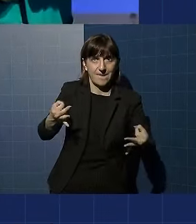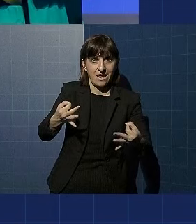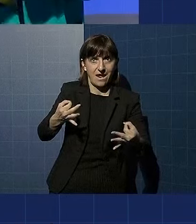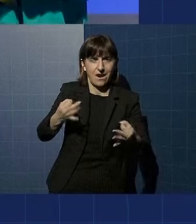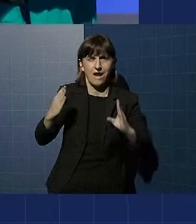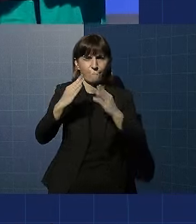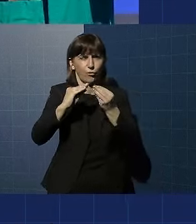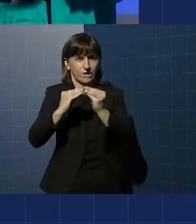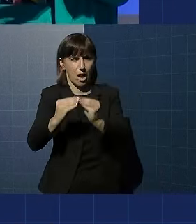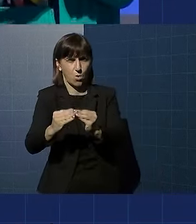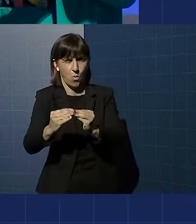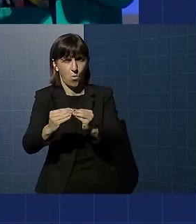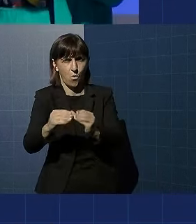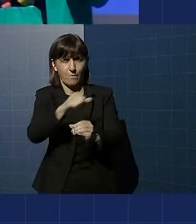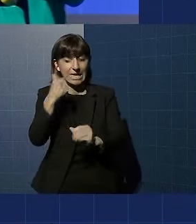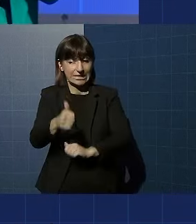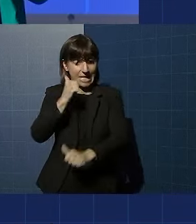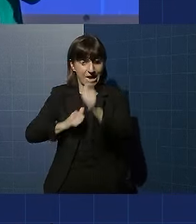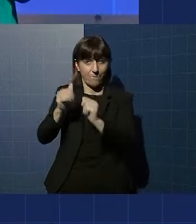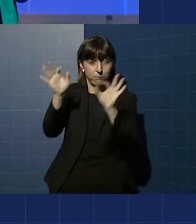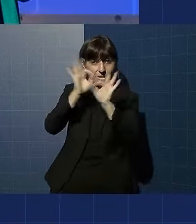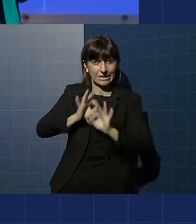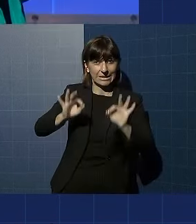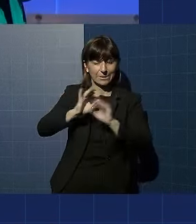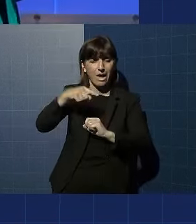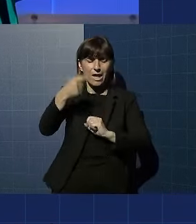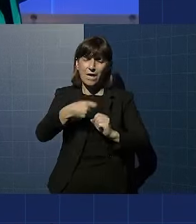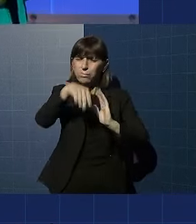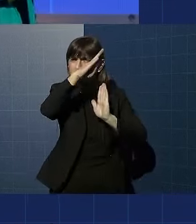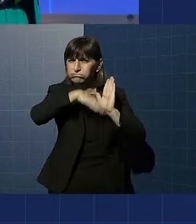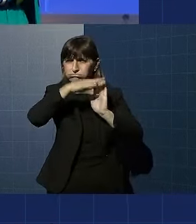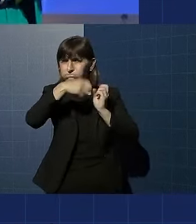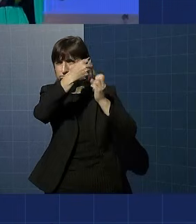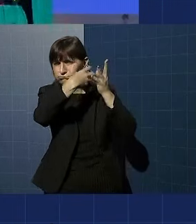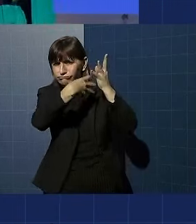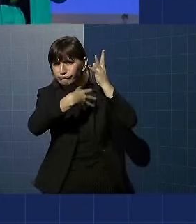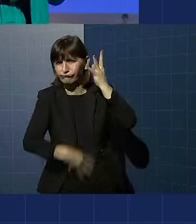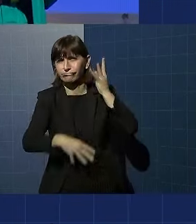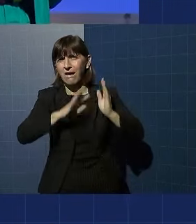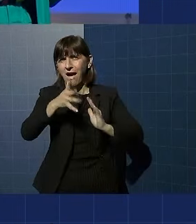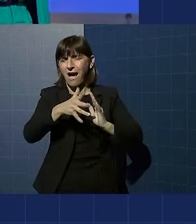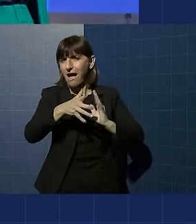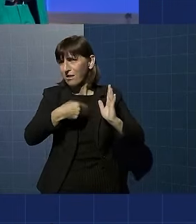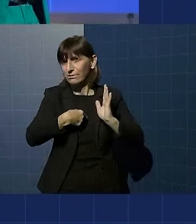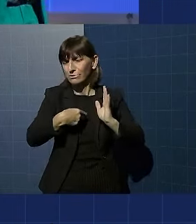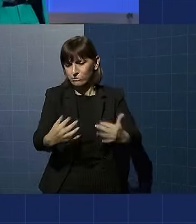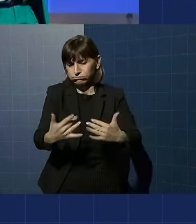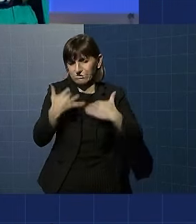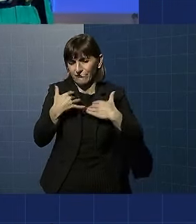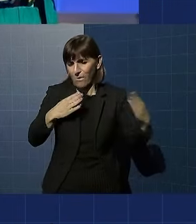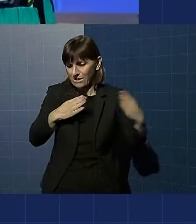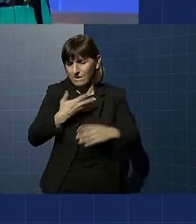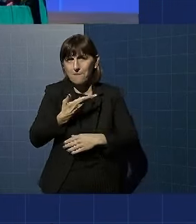impacted, and all of that can have an impact on their physiological performance, but also on their mental. For example,